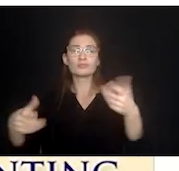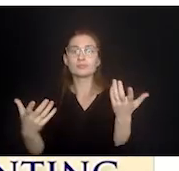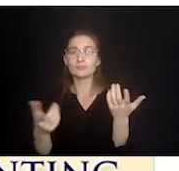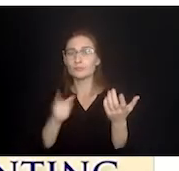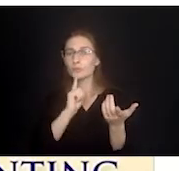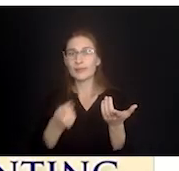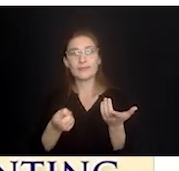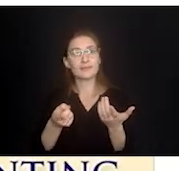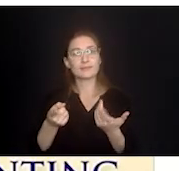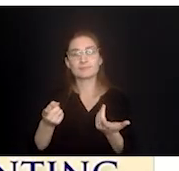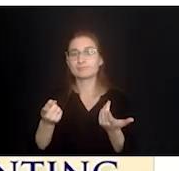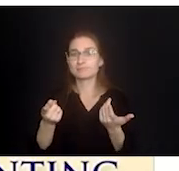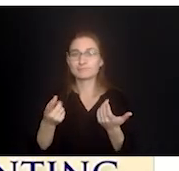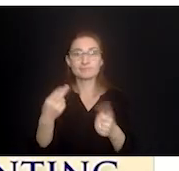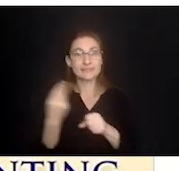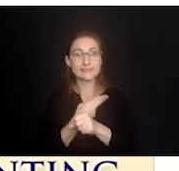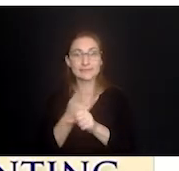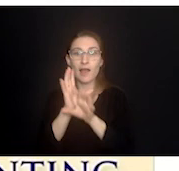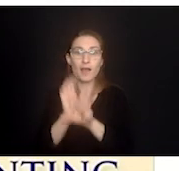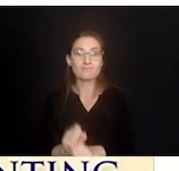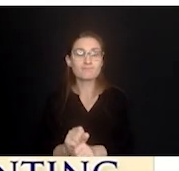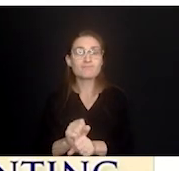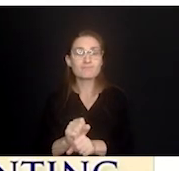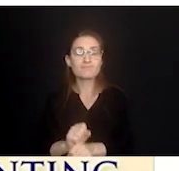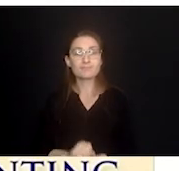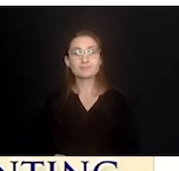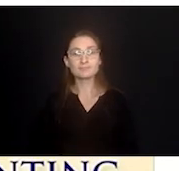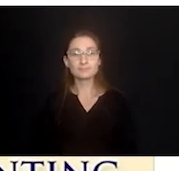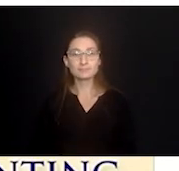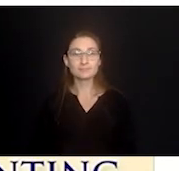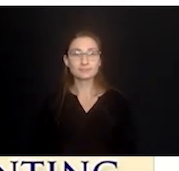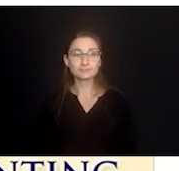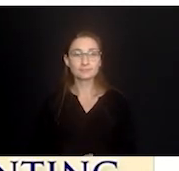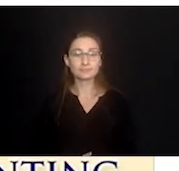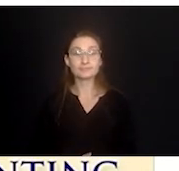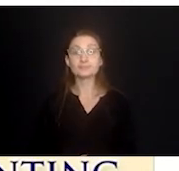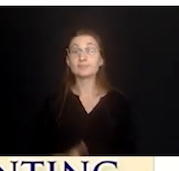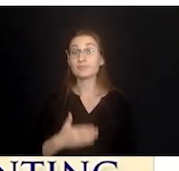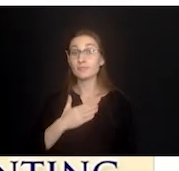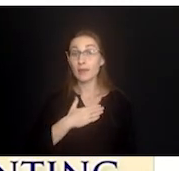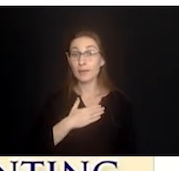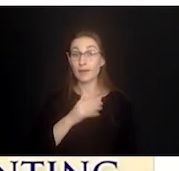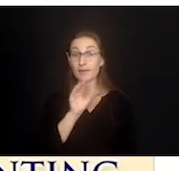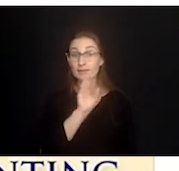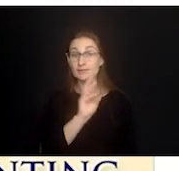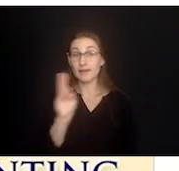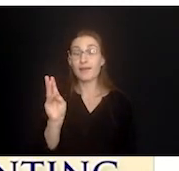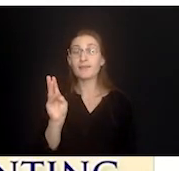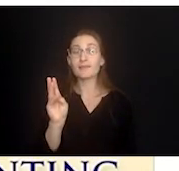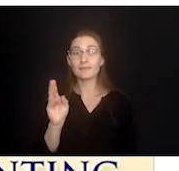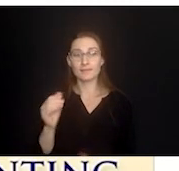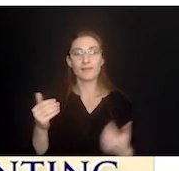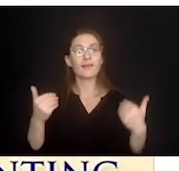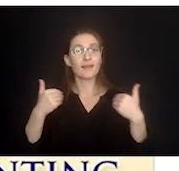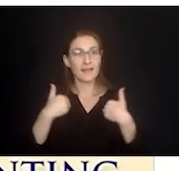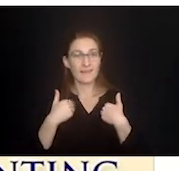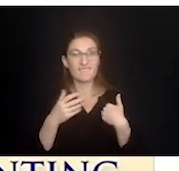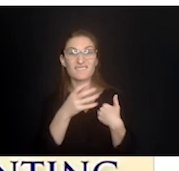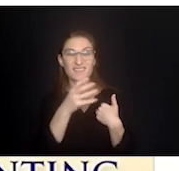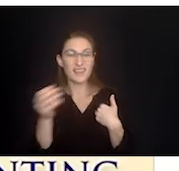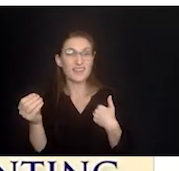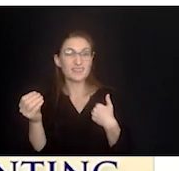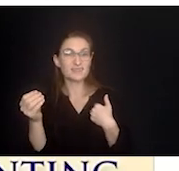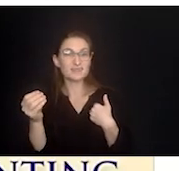free. It's incredibly intuitive. There's a lot of great experts involved there as well. My site has